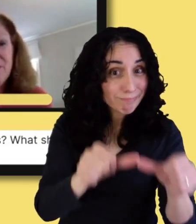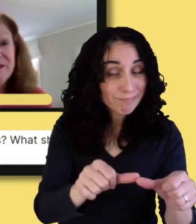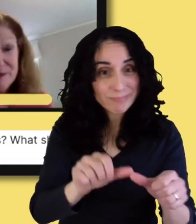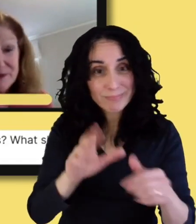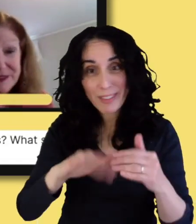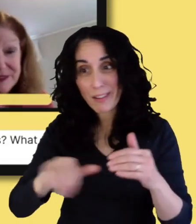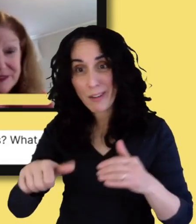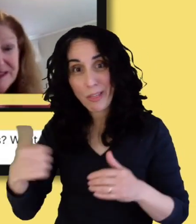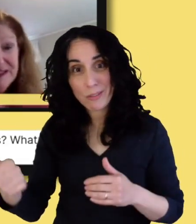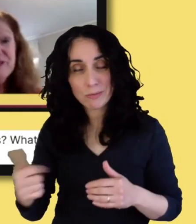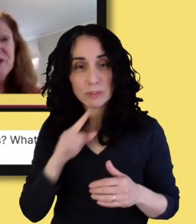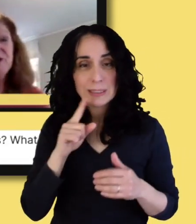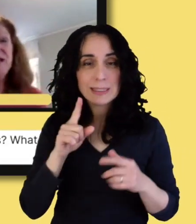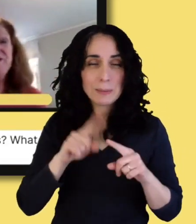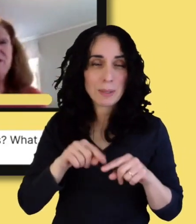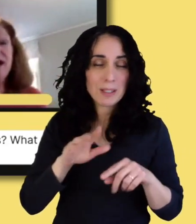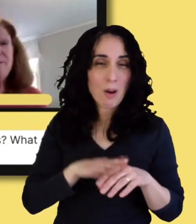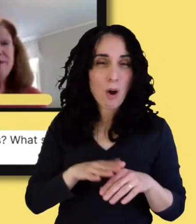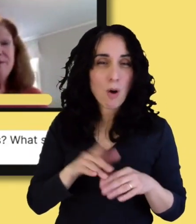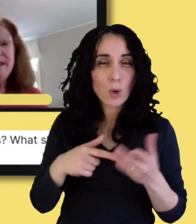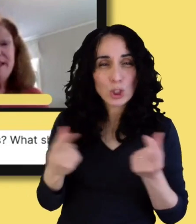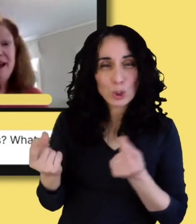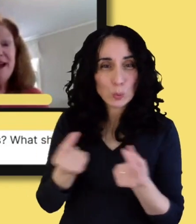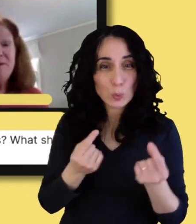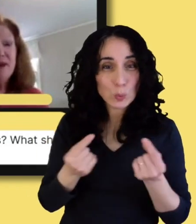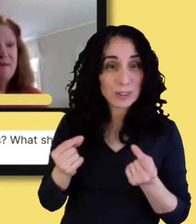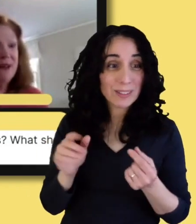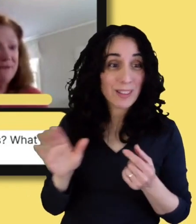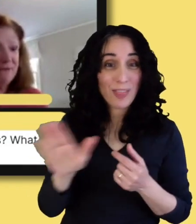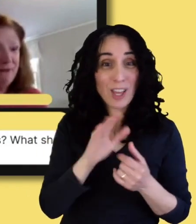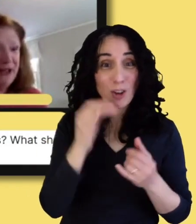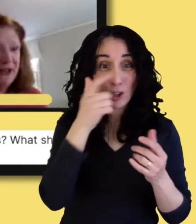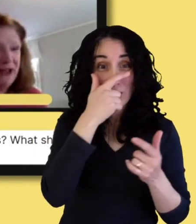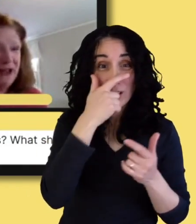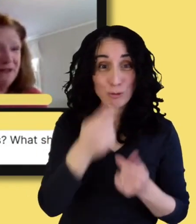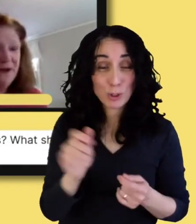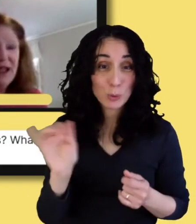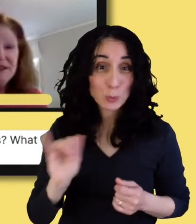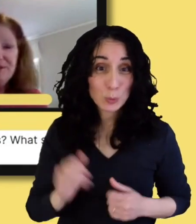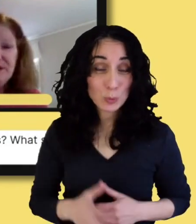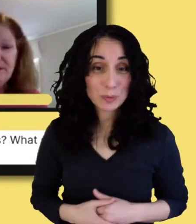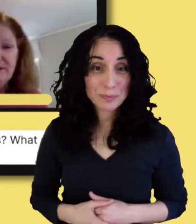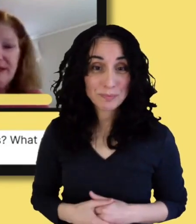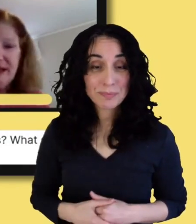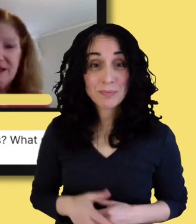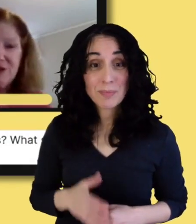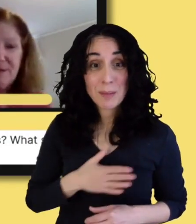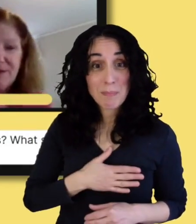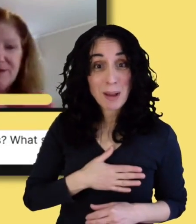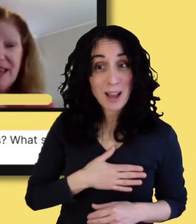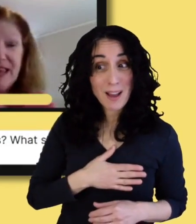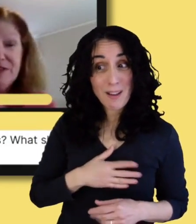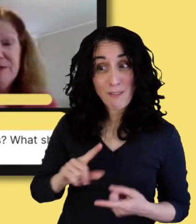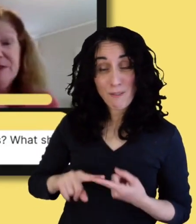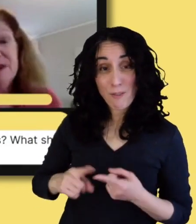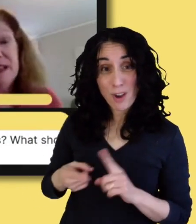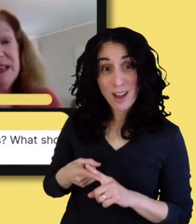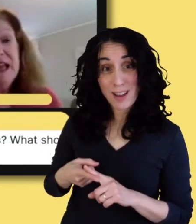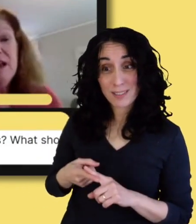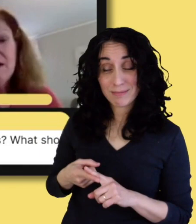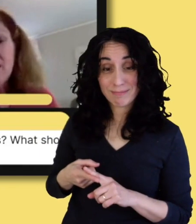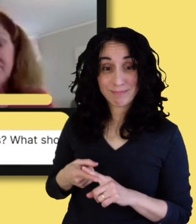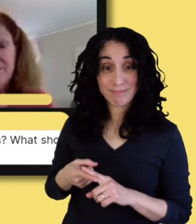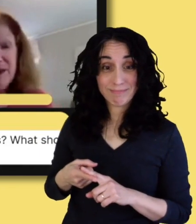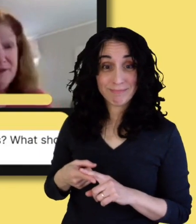and what their interest is. So if you happen to be one of my friends, the child before vacation was